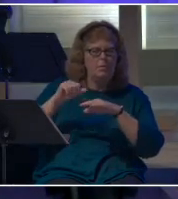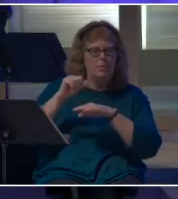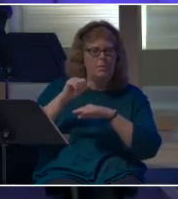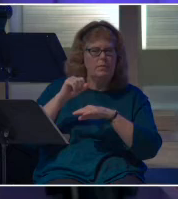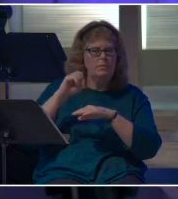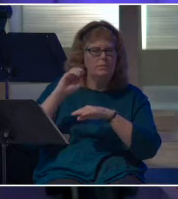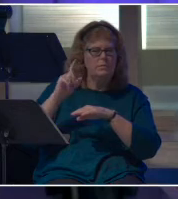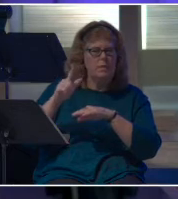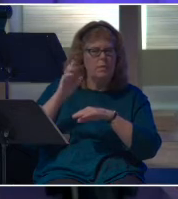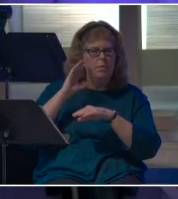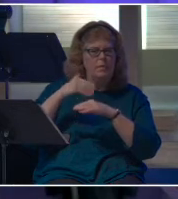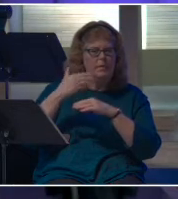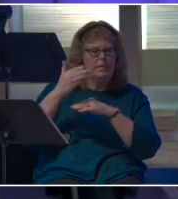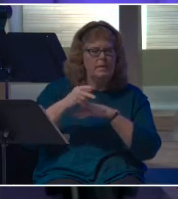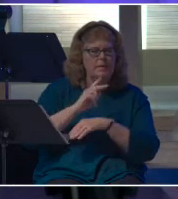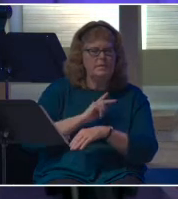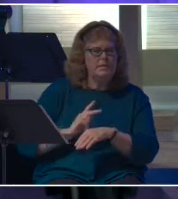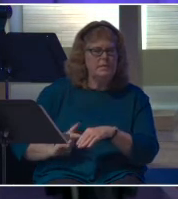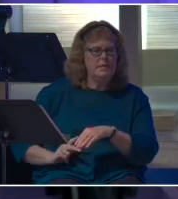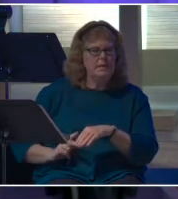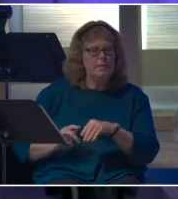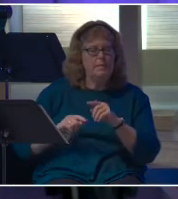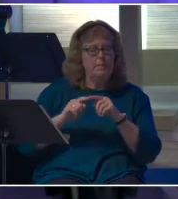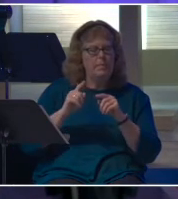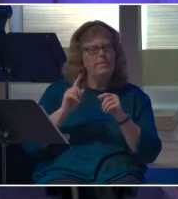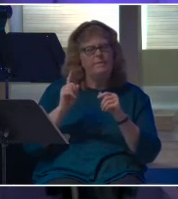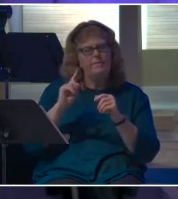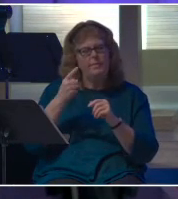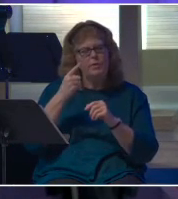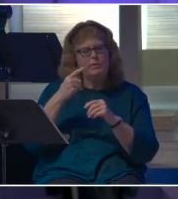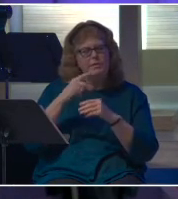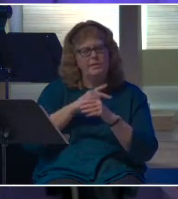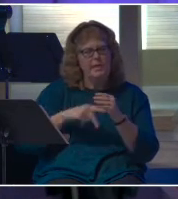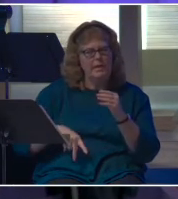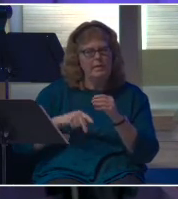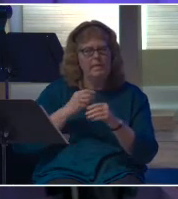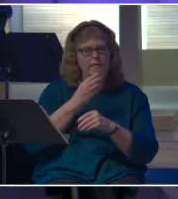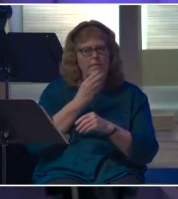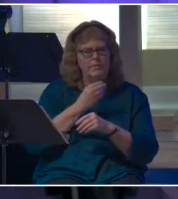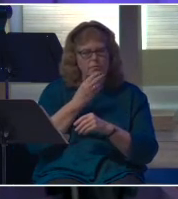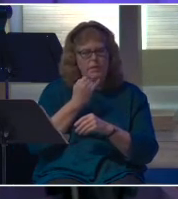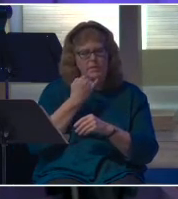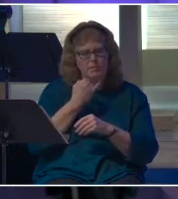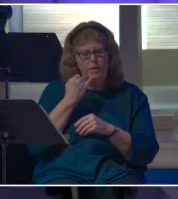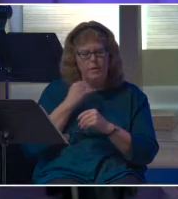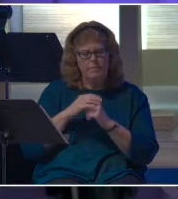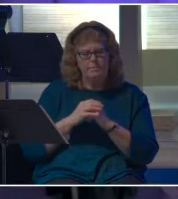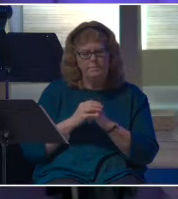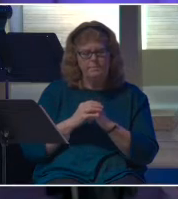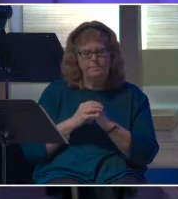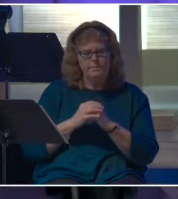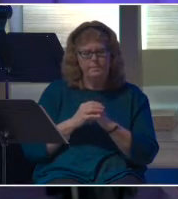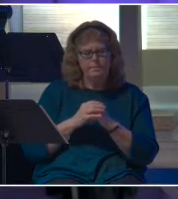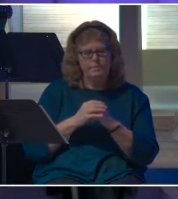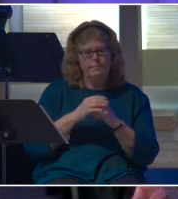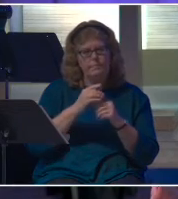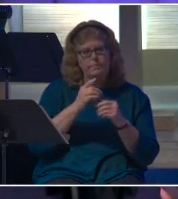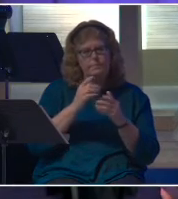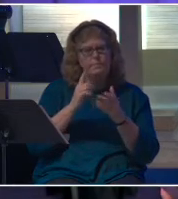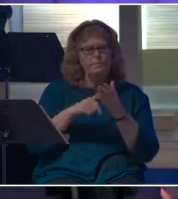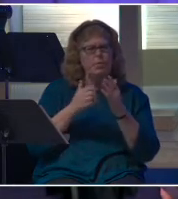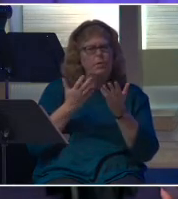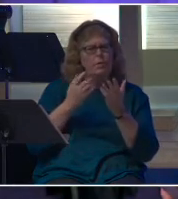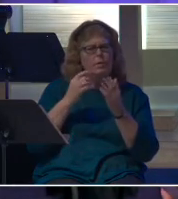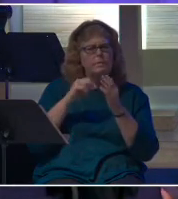that he's going to be the next king, or the first king of Israel. And so, as we close this chapter, what do I want us to